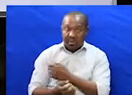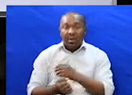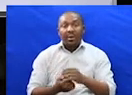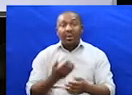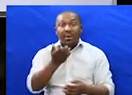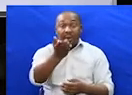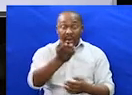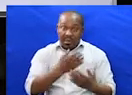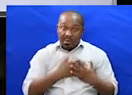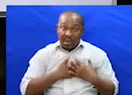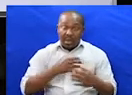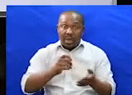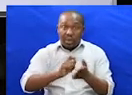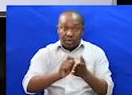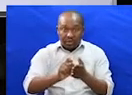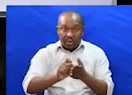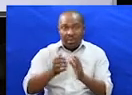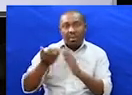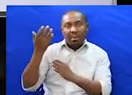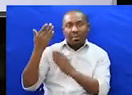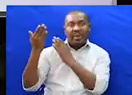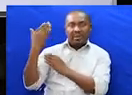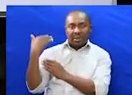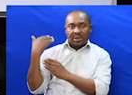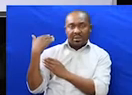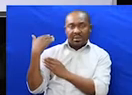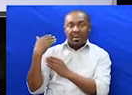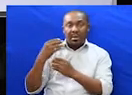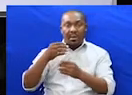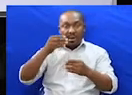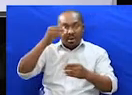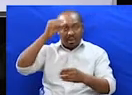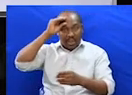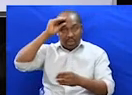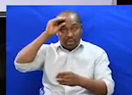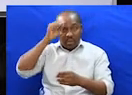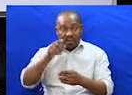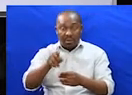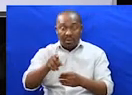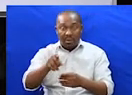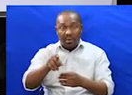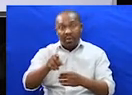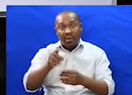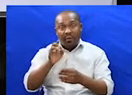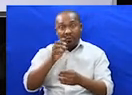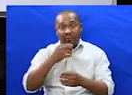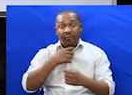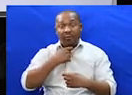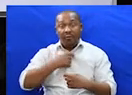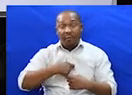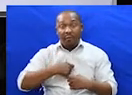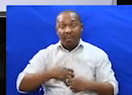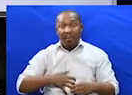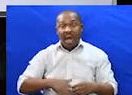in the previous lesson of biology, we explained the